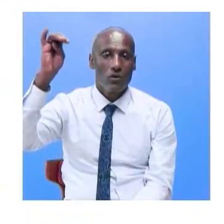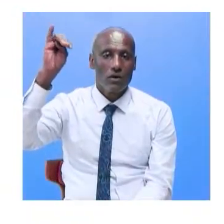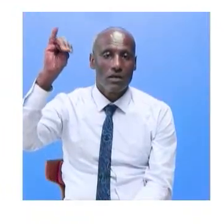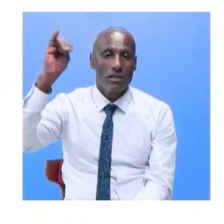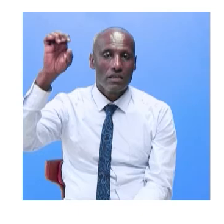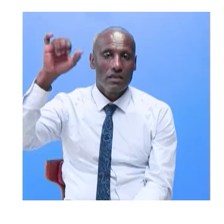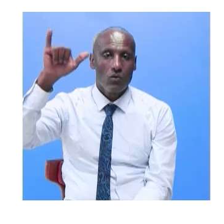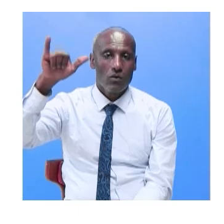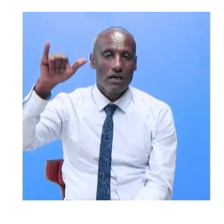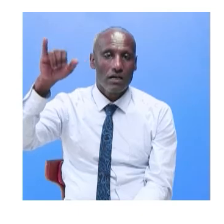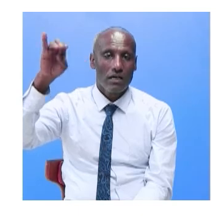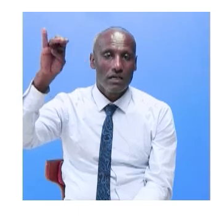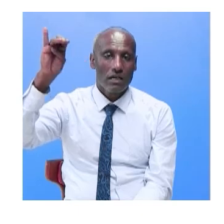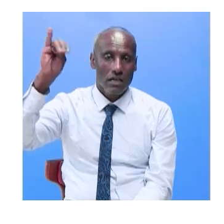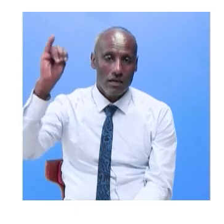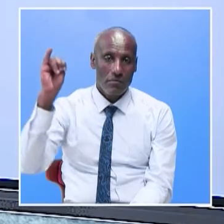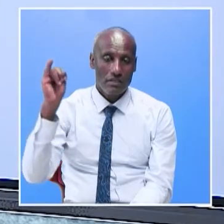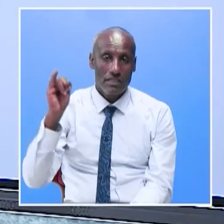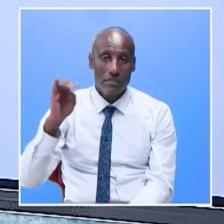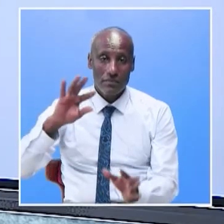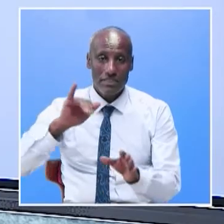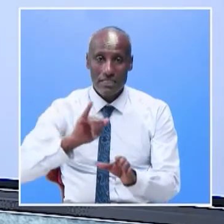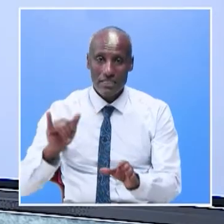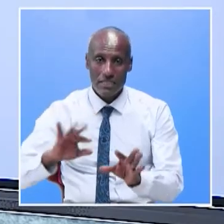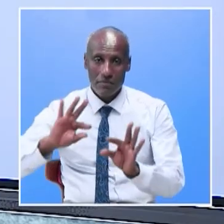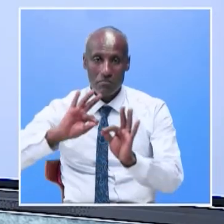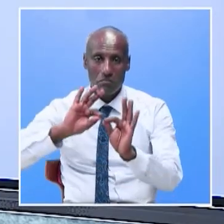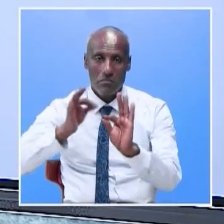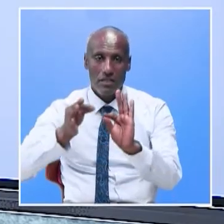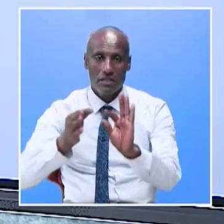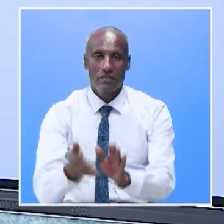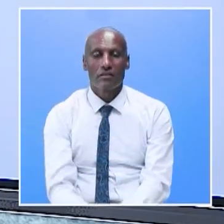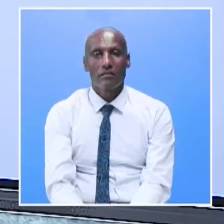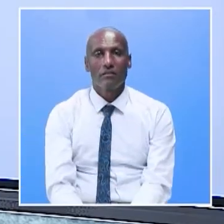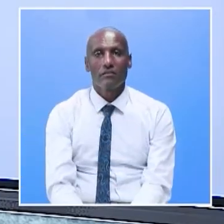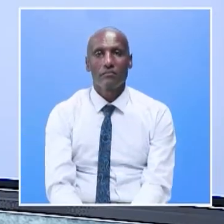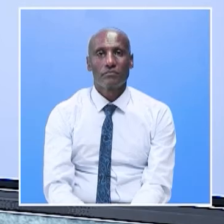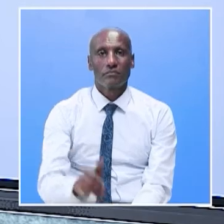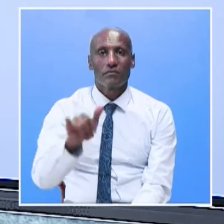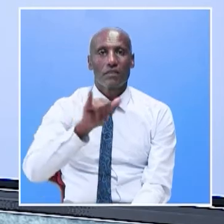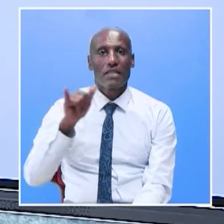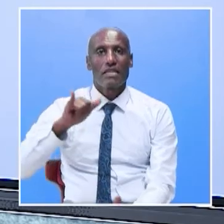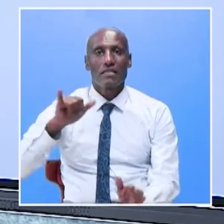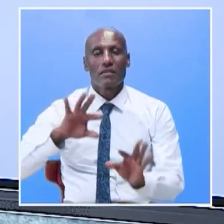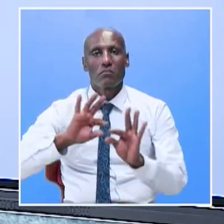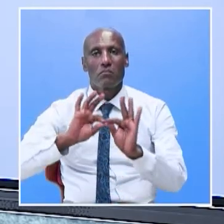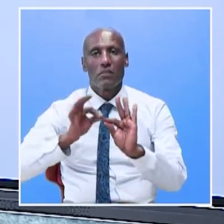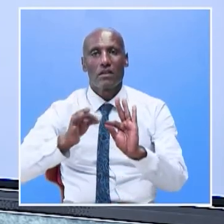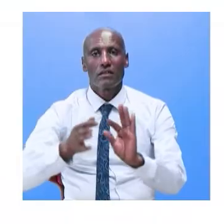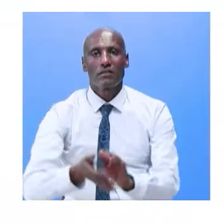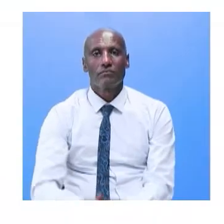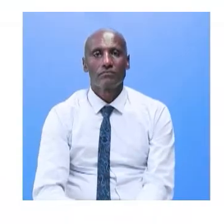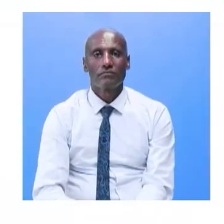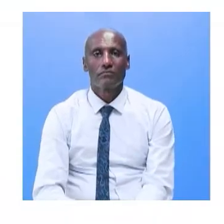Synonym. Synonym means what, students? The same meaning.